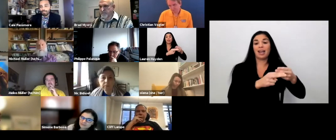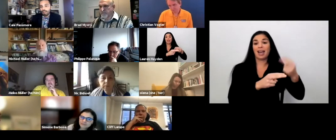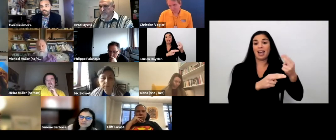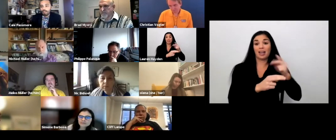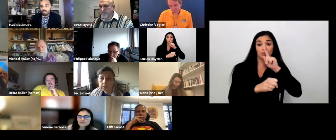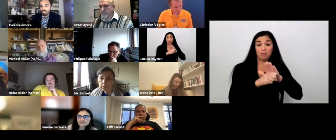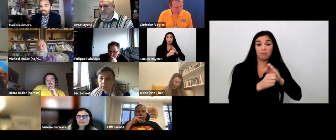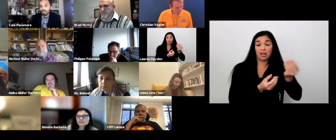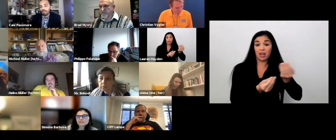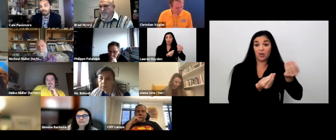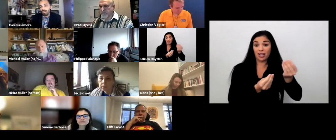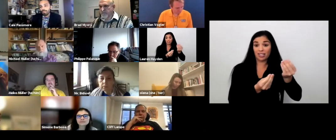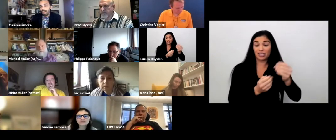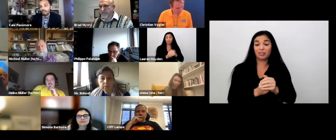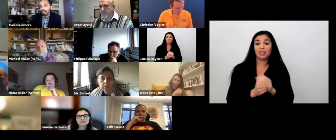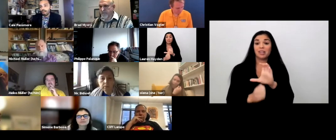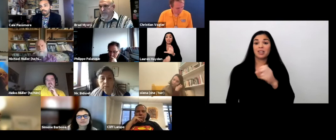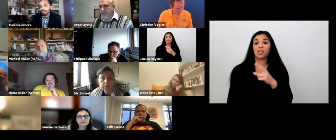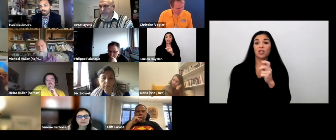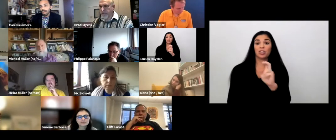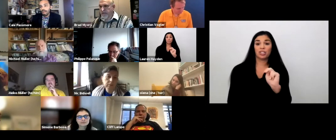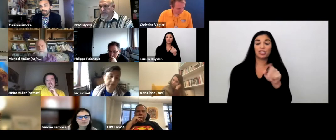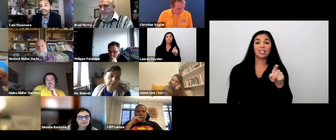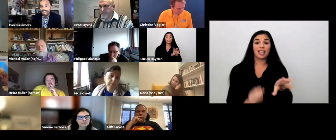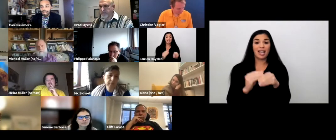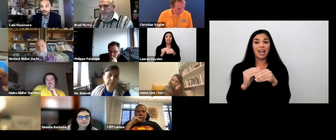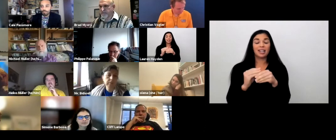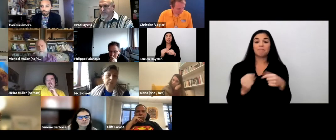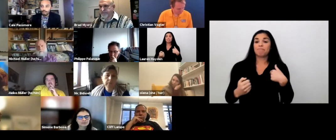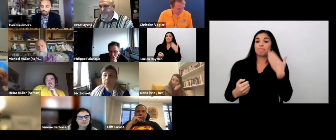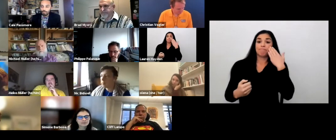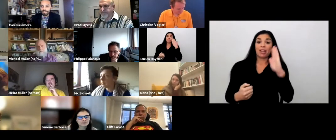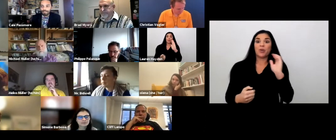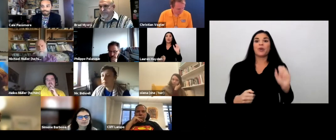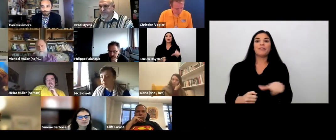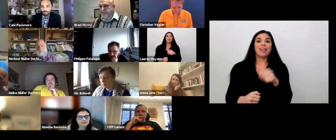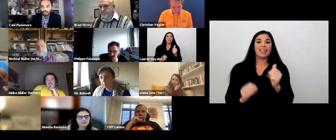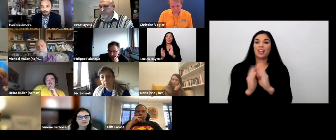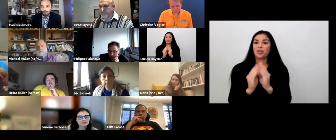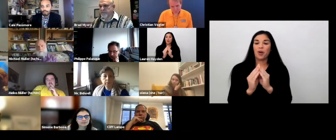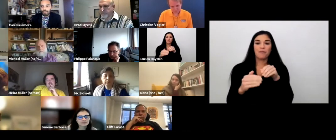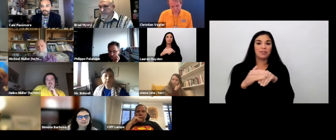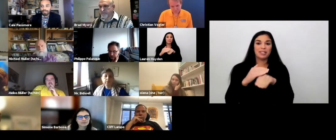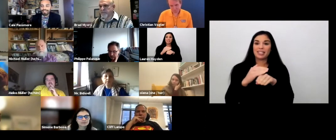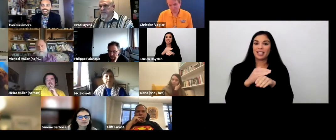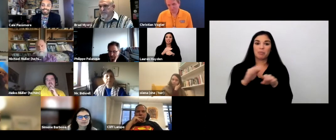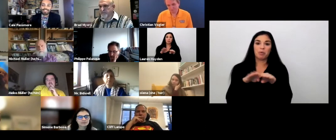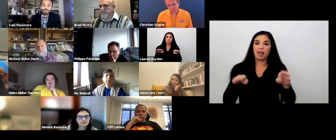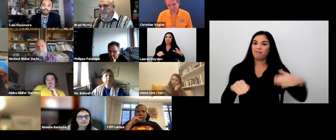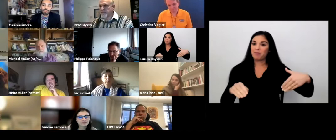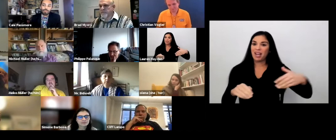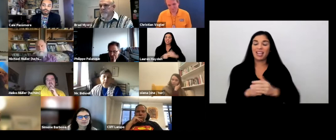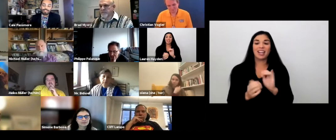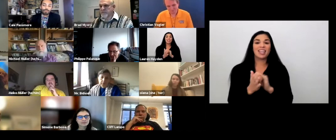hybrid? Christian had added, I don't know of any conference platform that is accessible yet. It's one of the major reasons